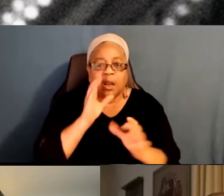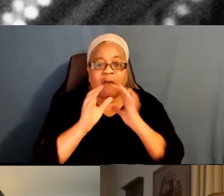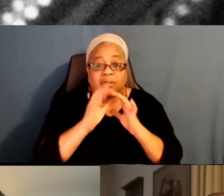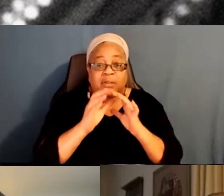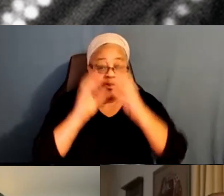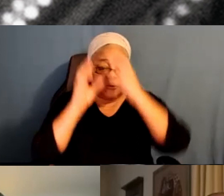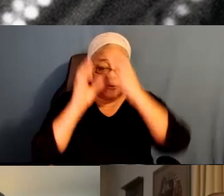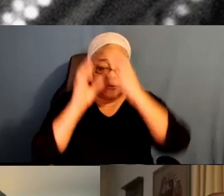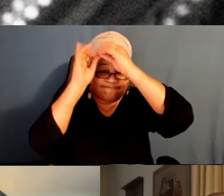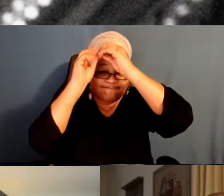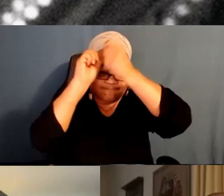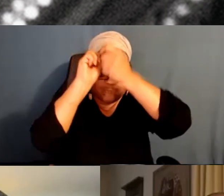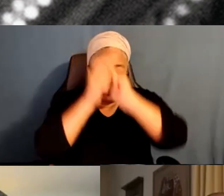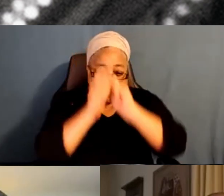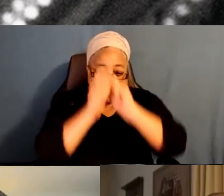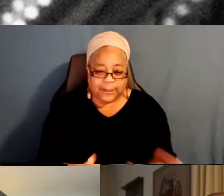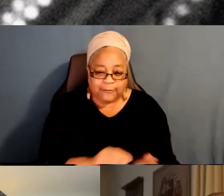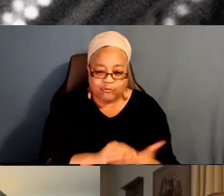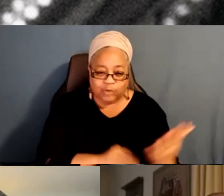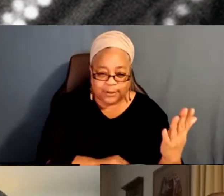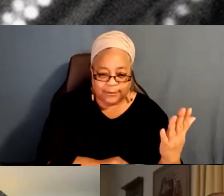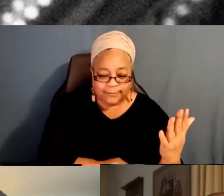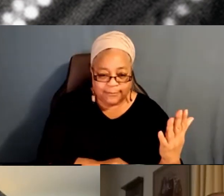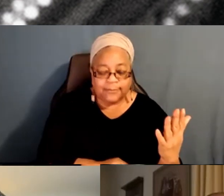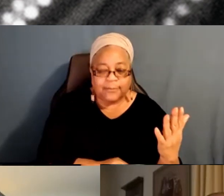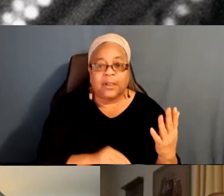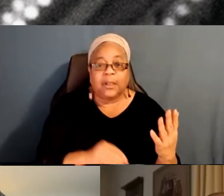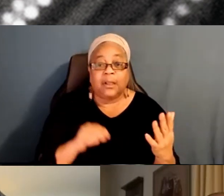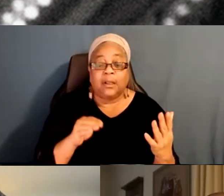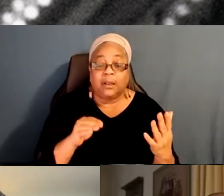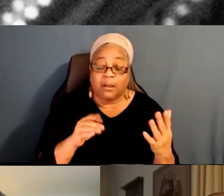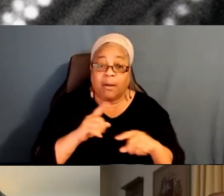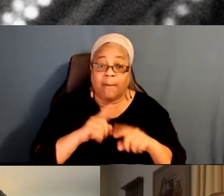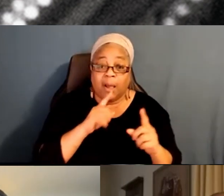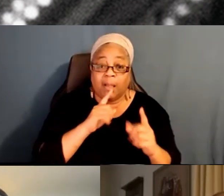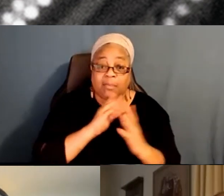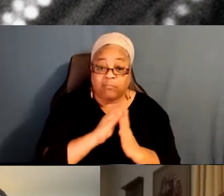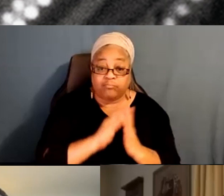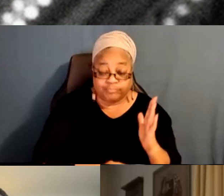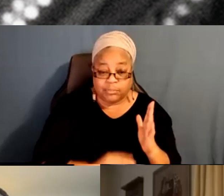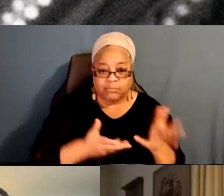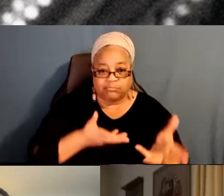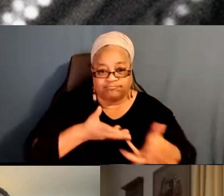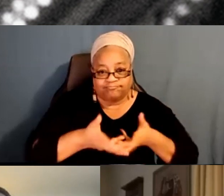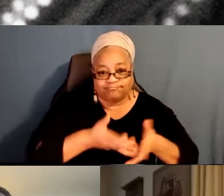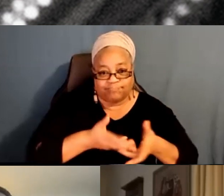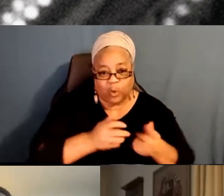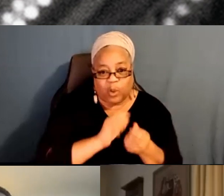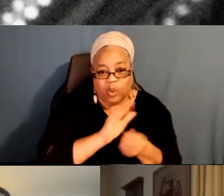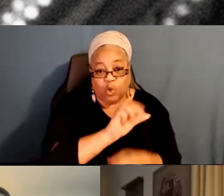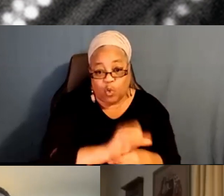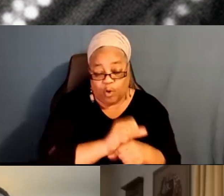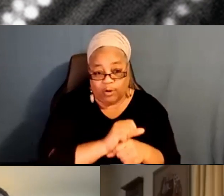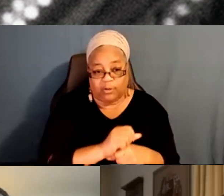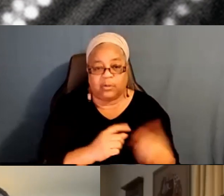that was in dialogue with your works, just literally your works. And